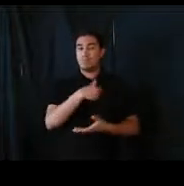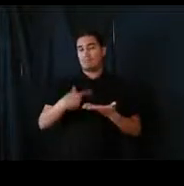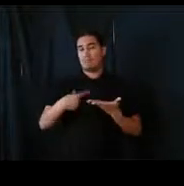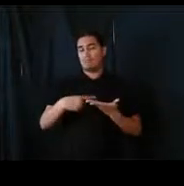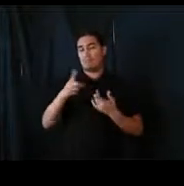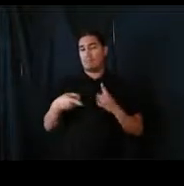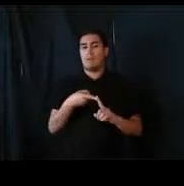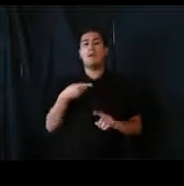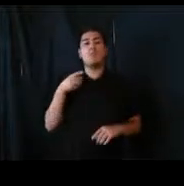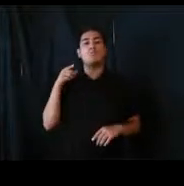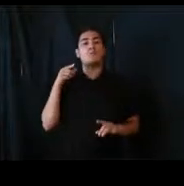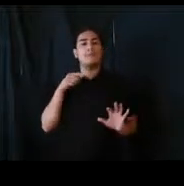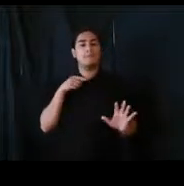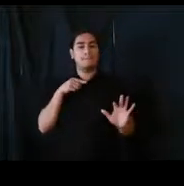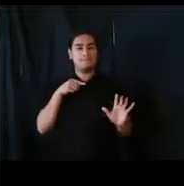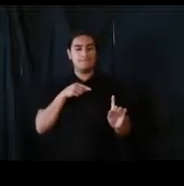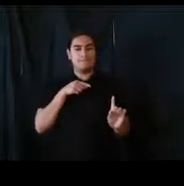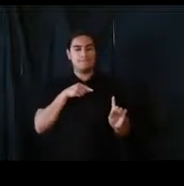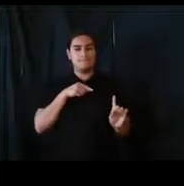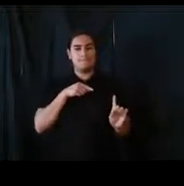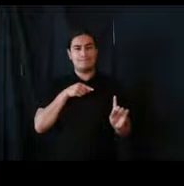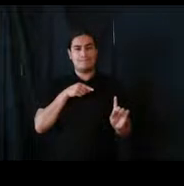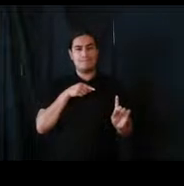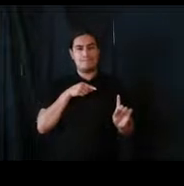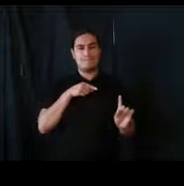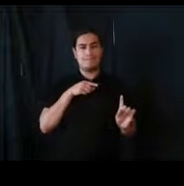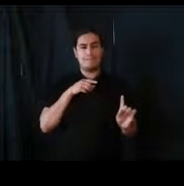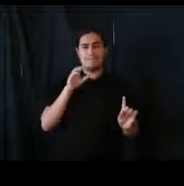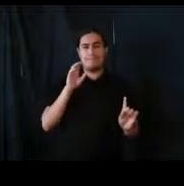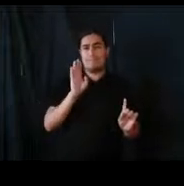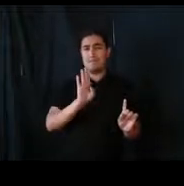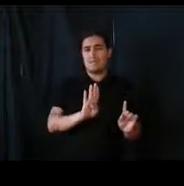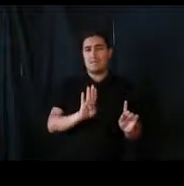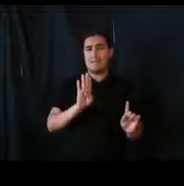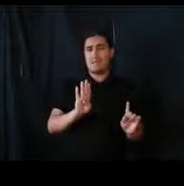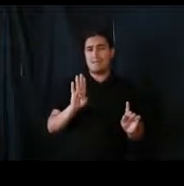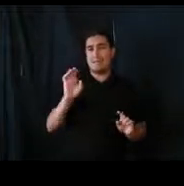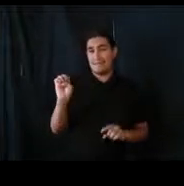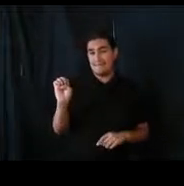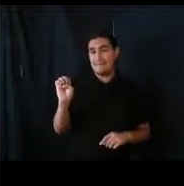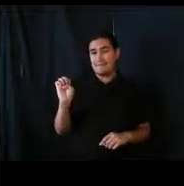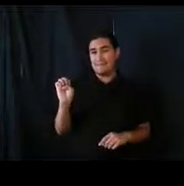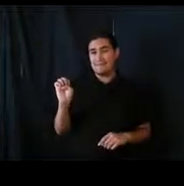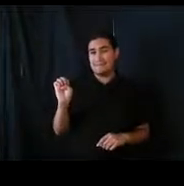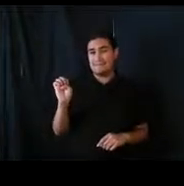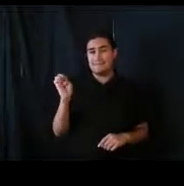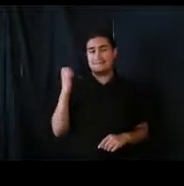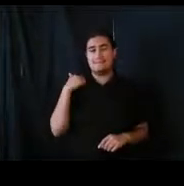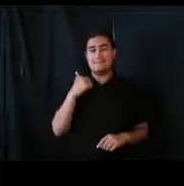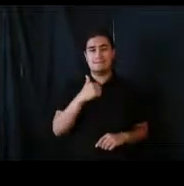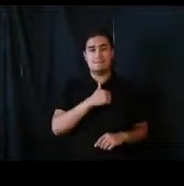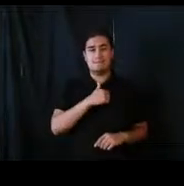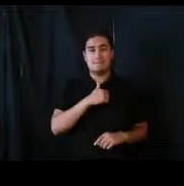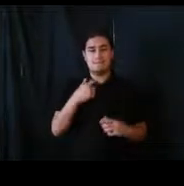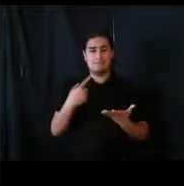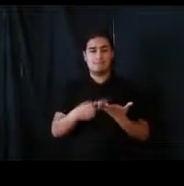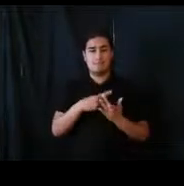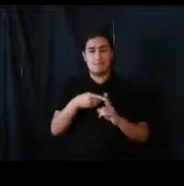ddes so the the dbes i i continue to talk about when i first got here in